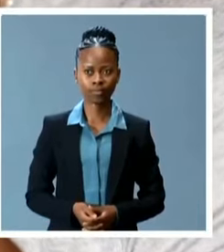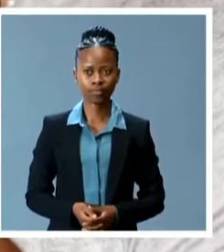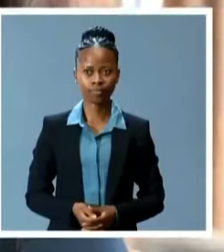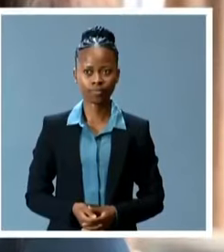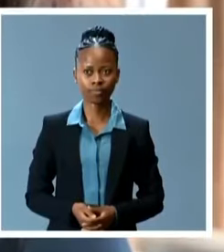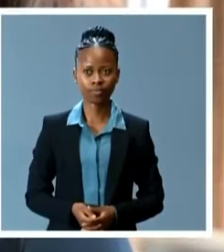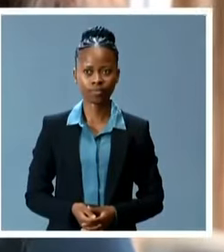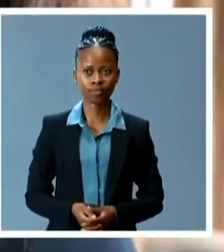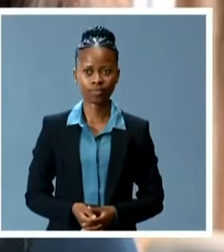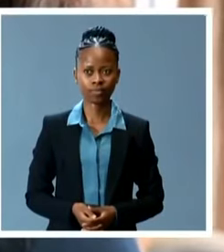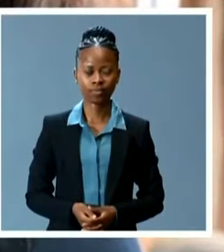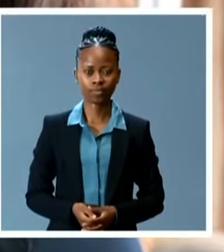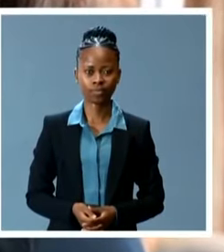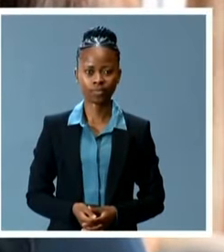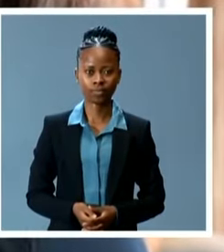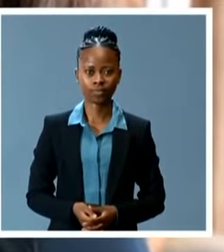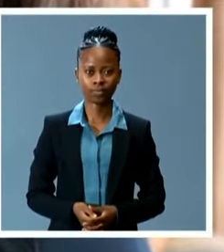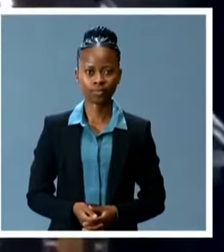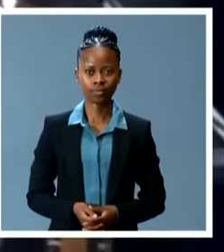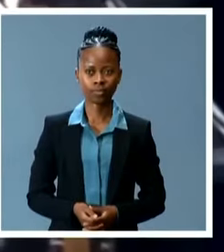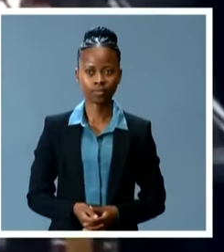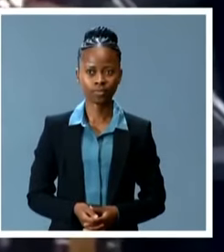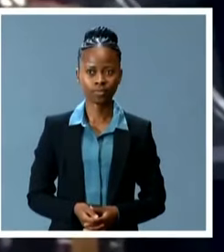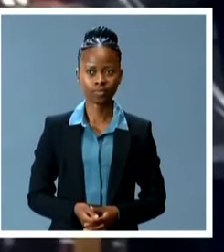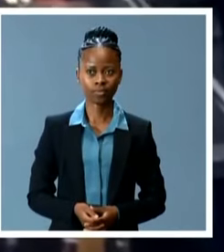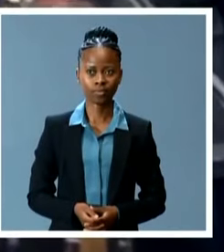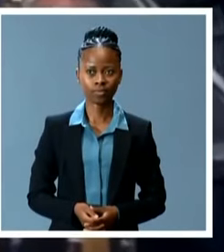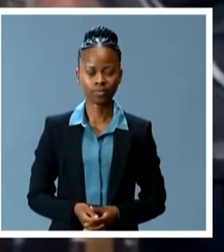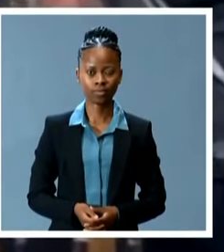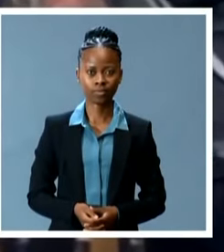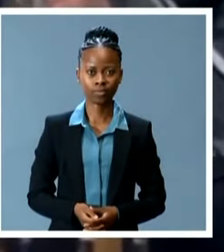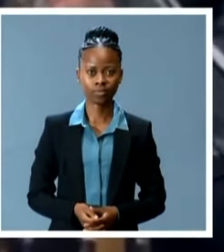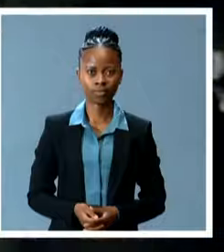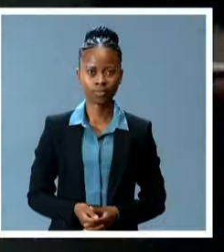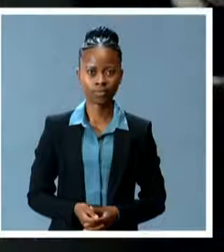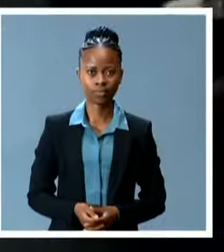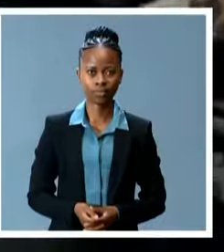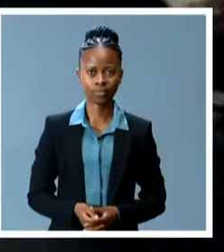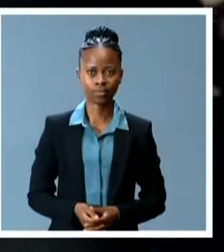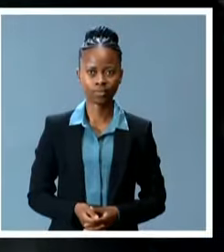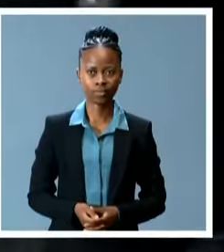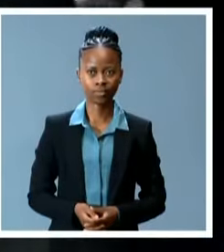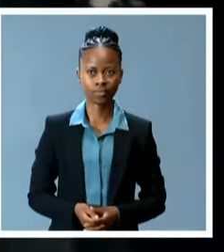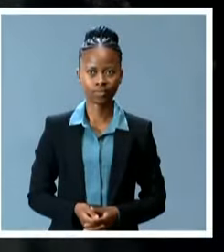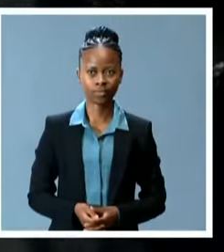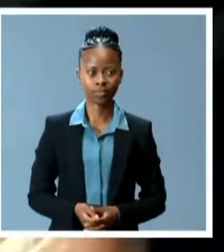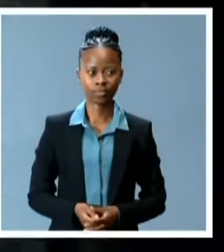Oh,